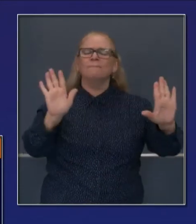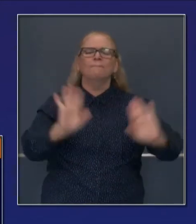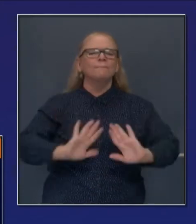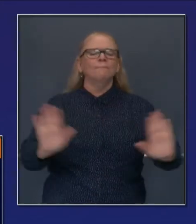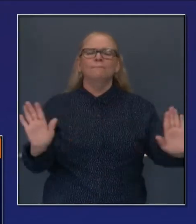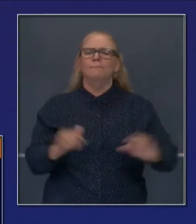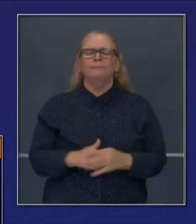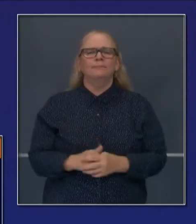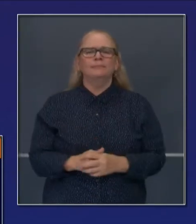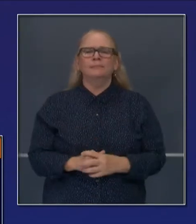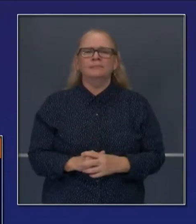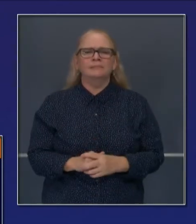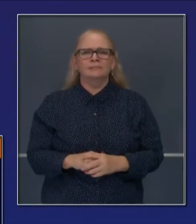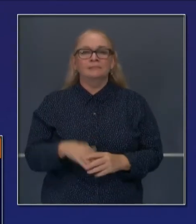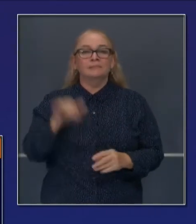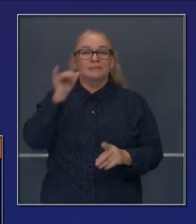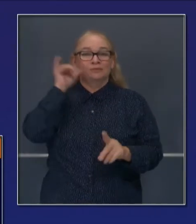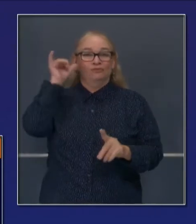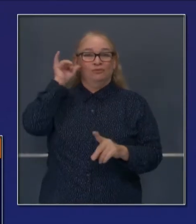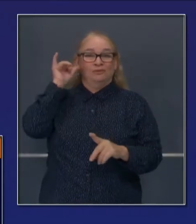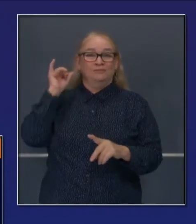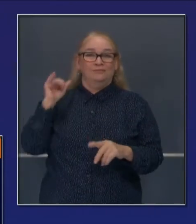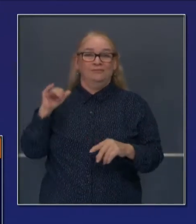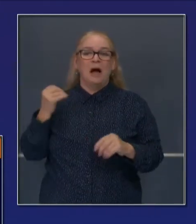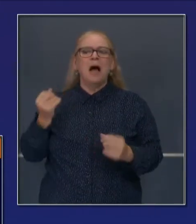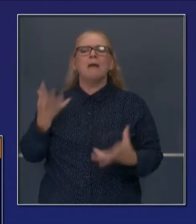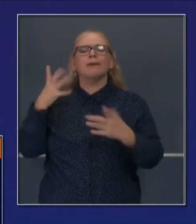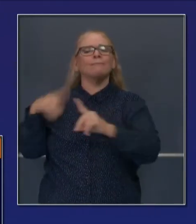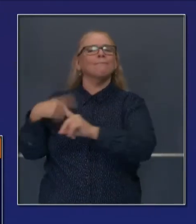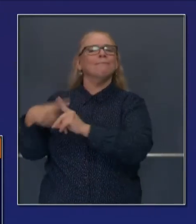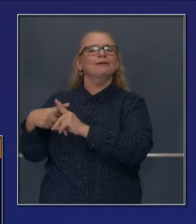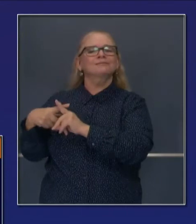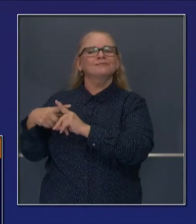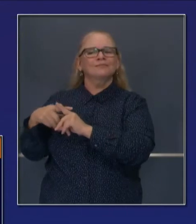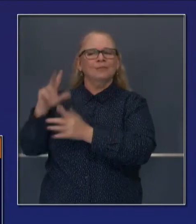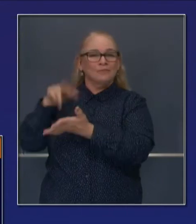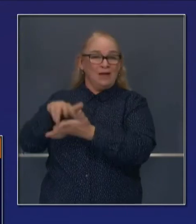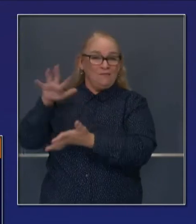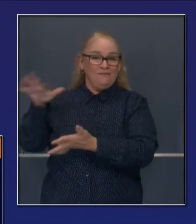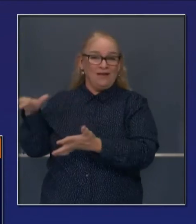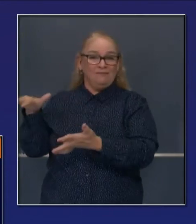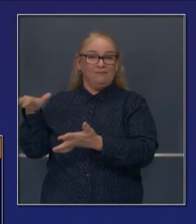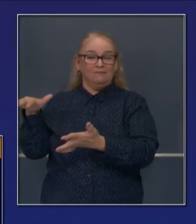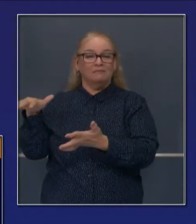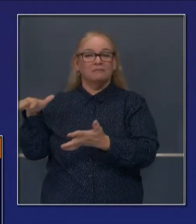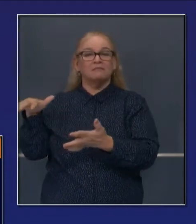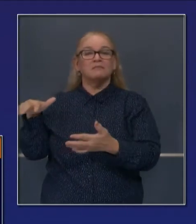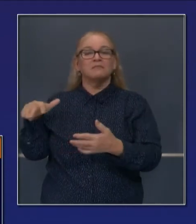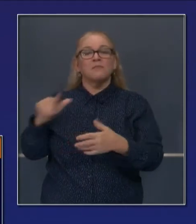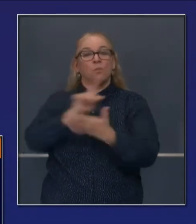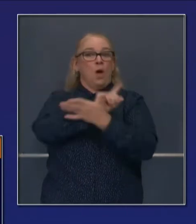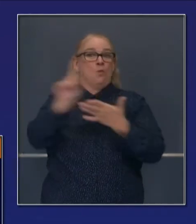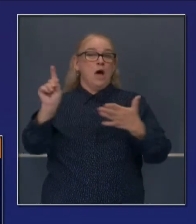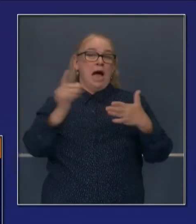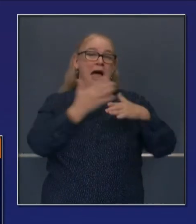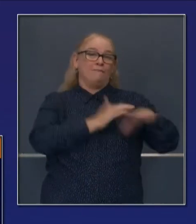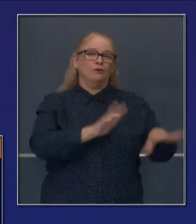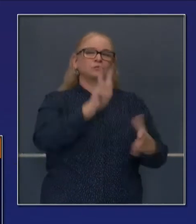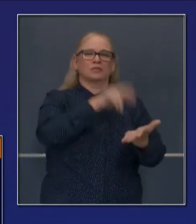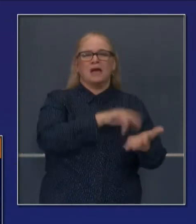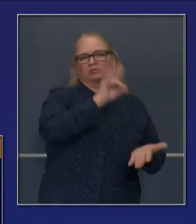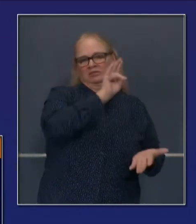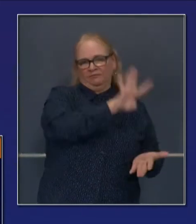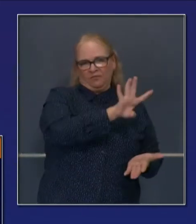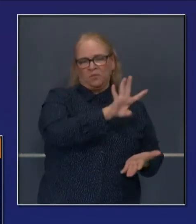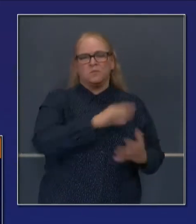yesterday, 3,055. It comes very close to the 3,074 seven-day average. By the way, seven-day average of cases